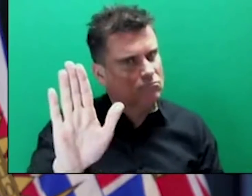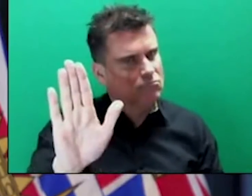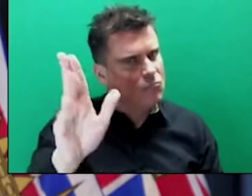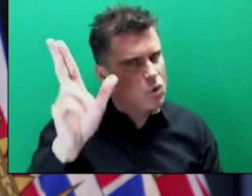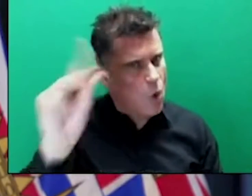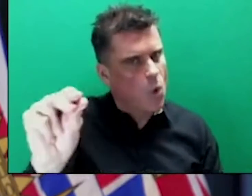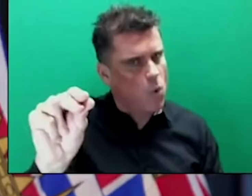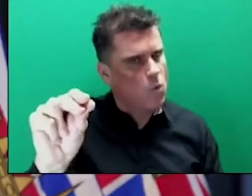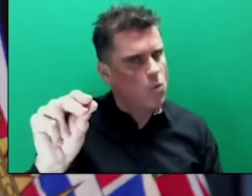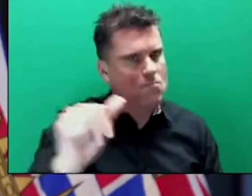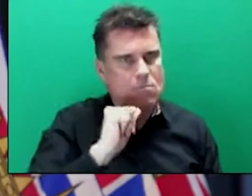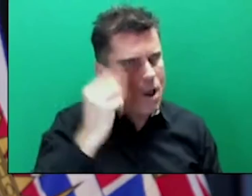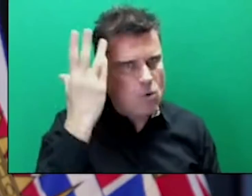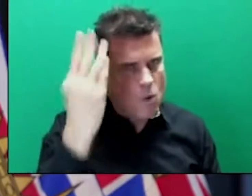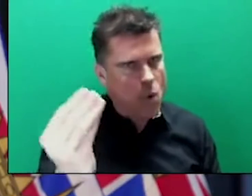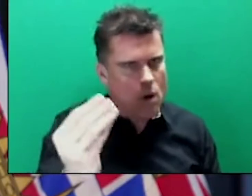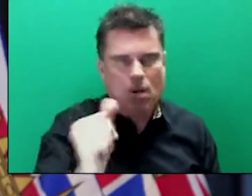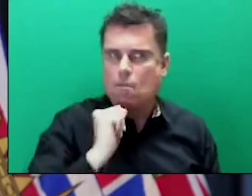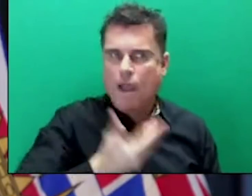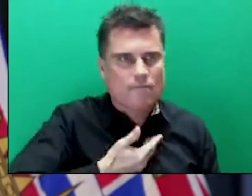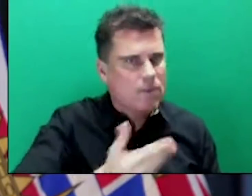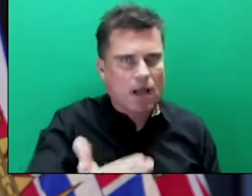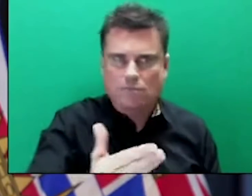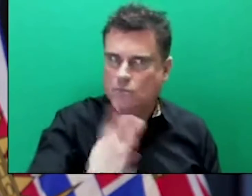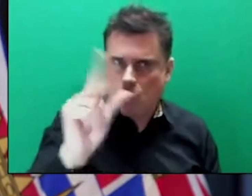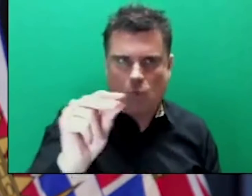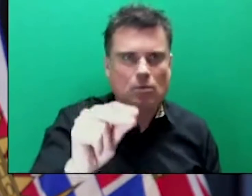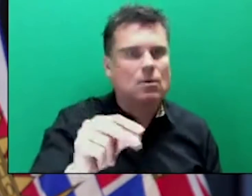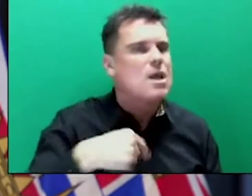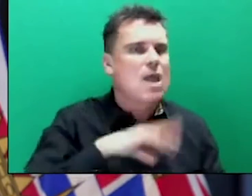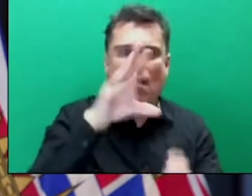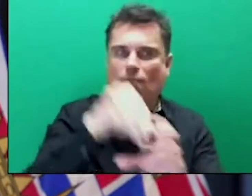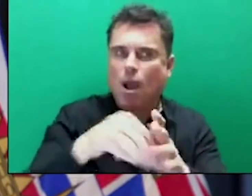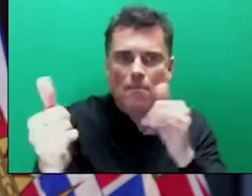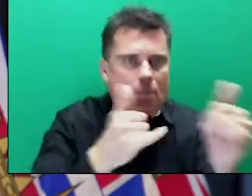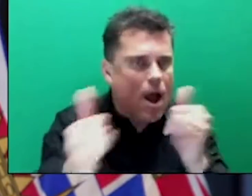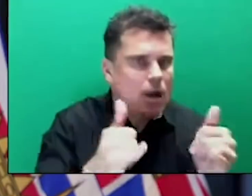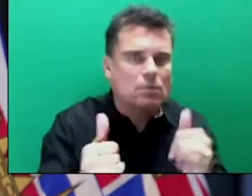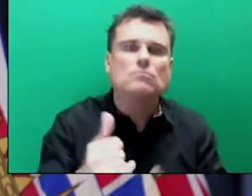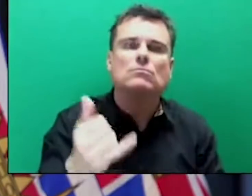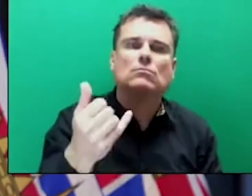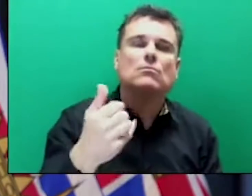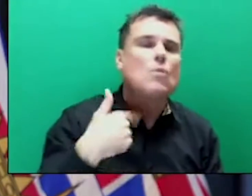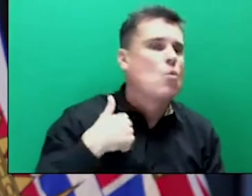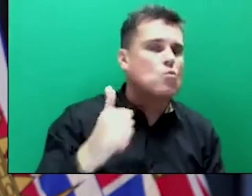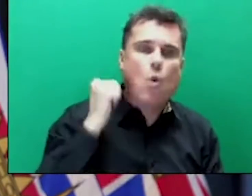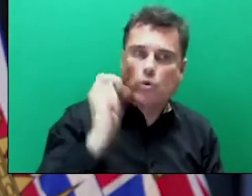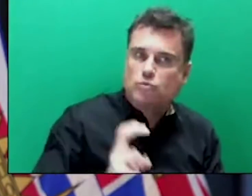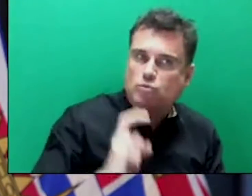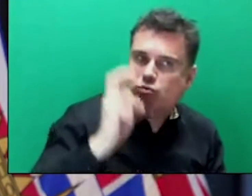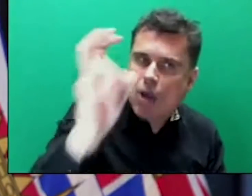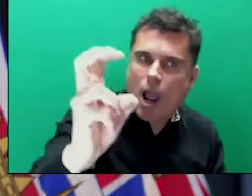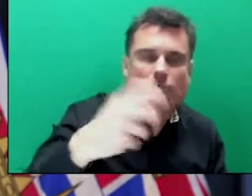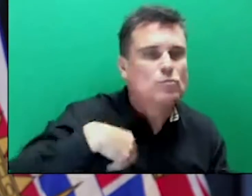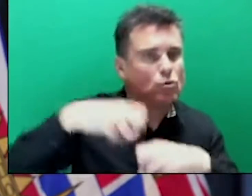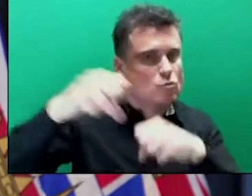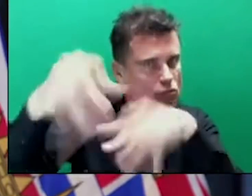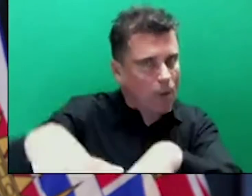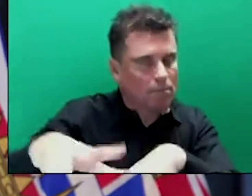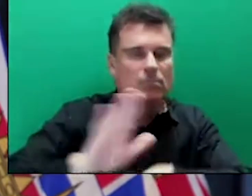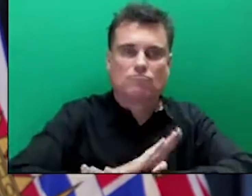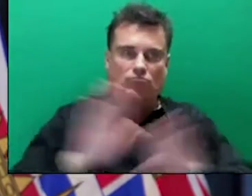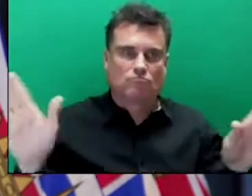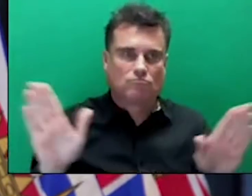no to having gatherings with people outside your household. And that is